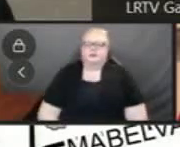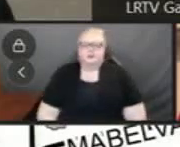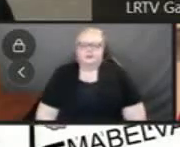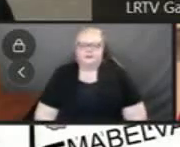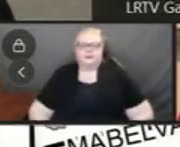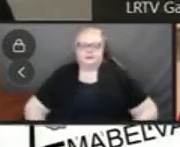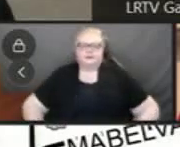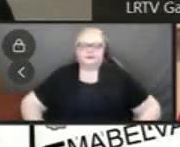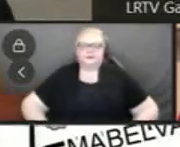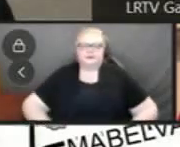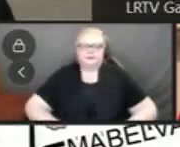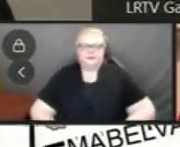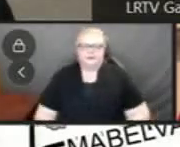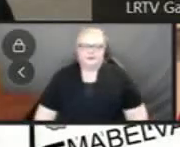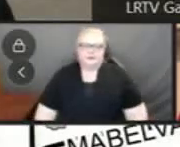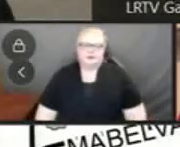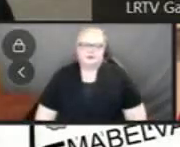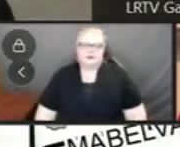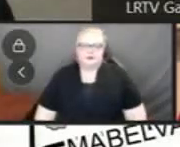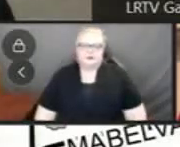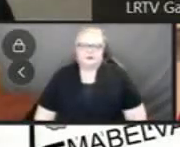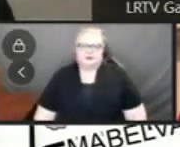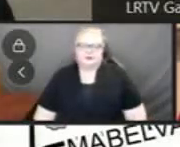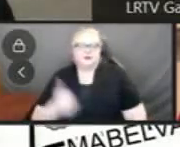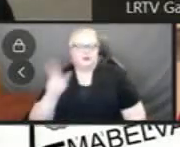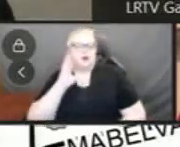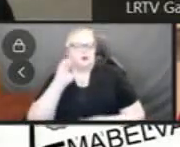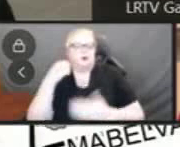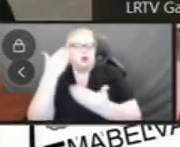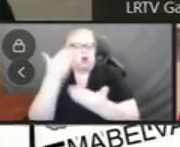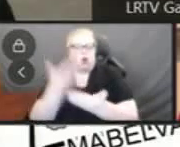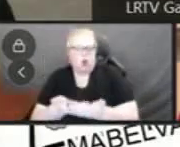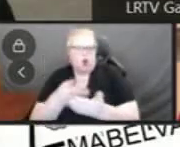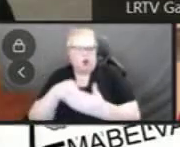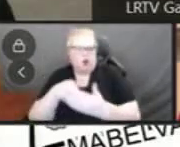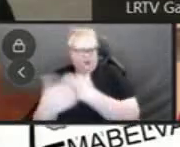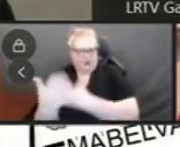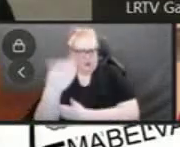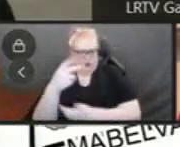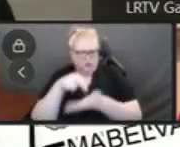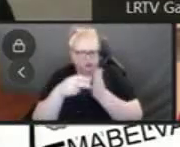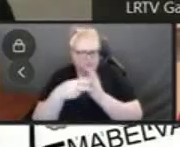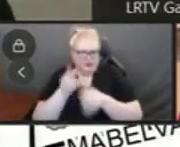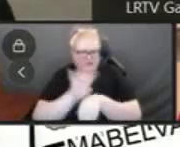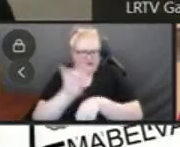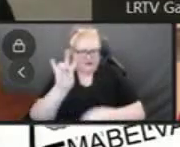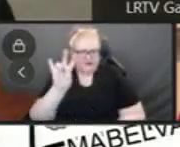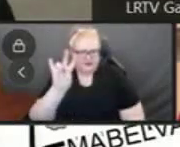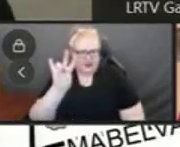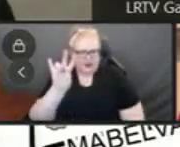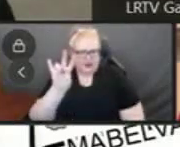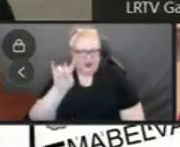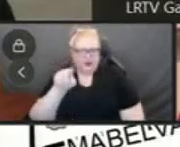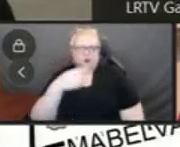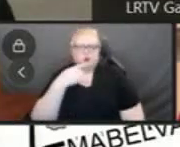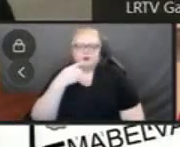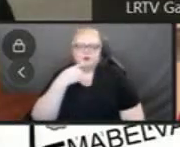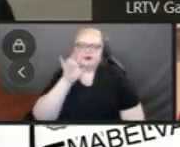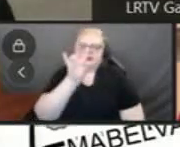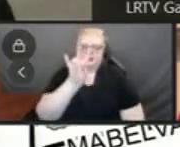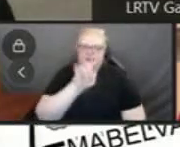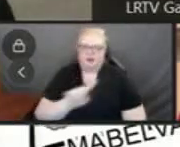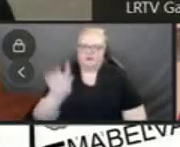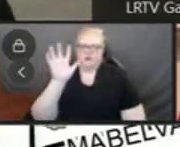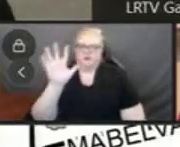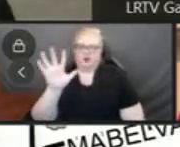Be on the site at 7 o'clock or 7 p.m. What are you talking about? In the morning at 7 a.m.? 7 a.m. You got 7 to